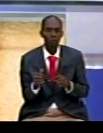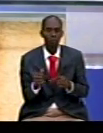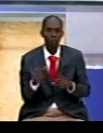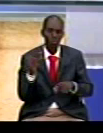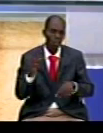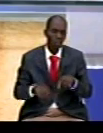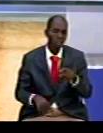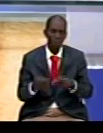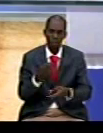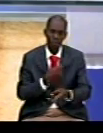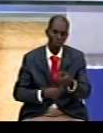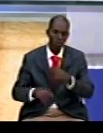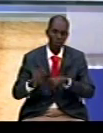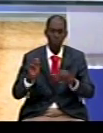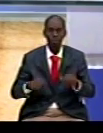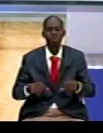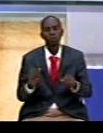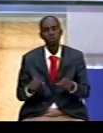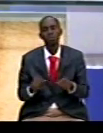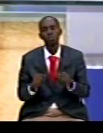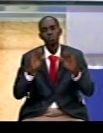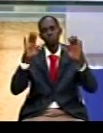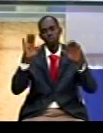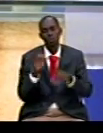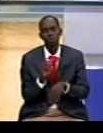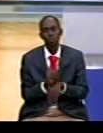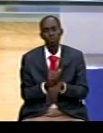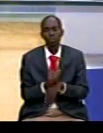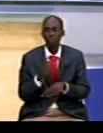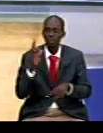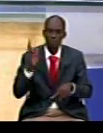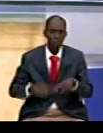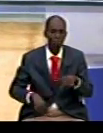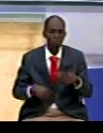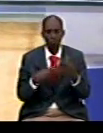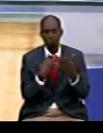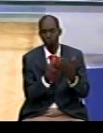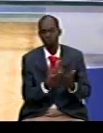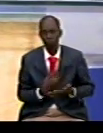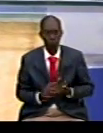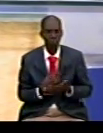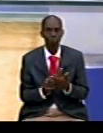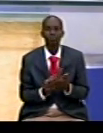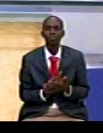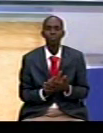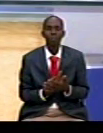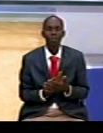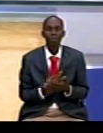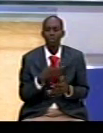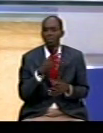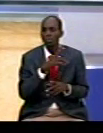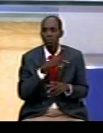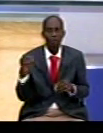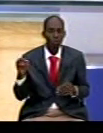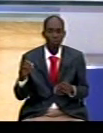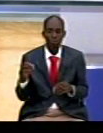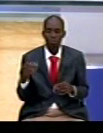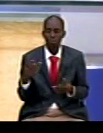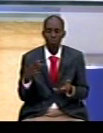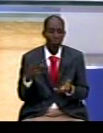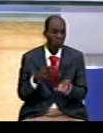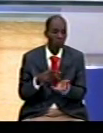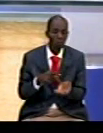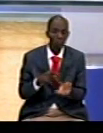miracle, an indisputable miracle. You couldn't argue with the woman. No psychologist could